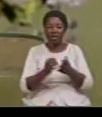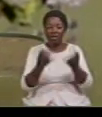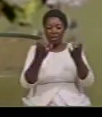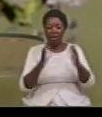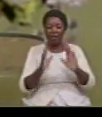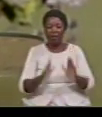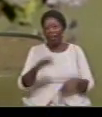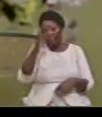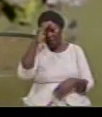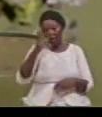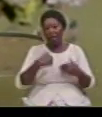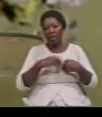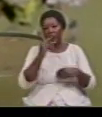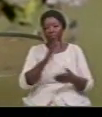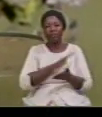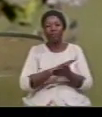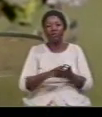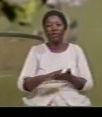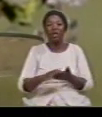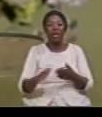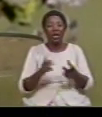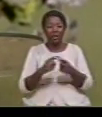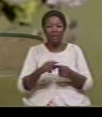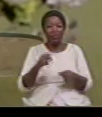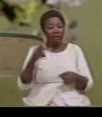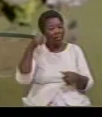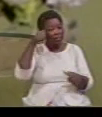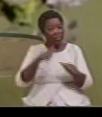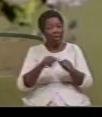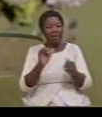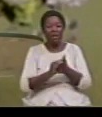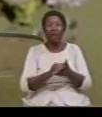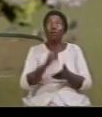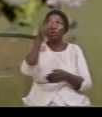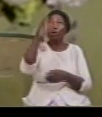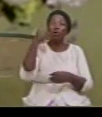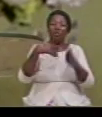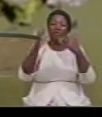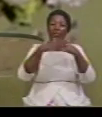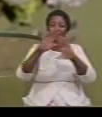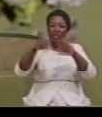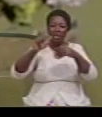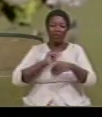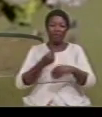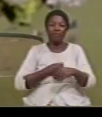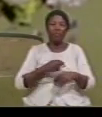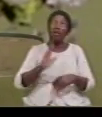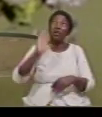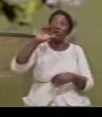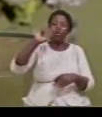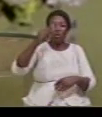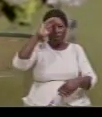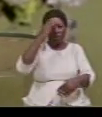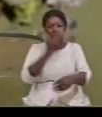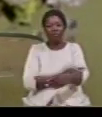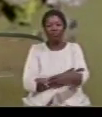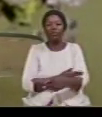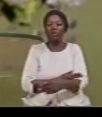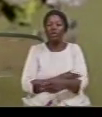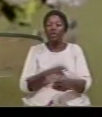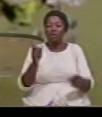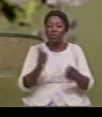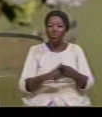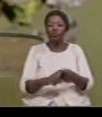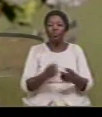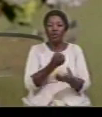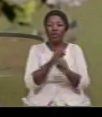us his only begotten Son to redeem us from, redeem the whole world from the sin that we have committed.